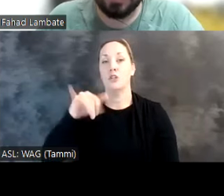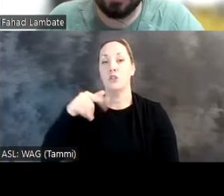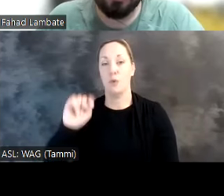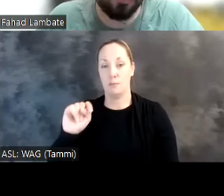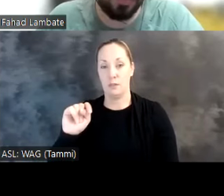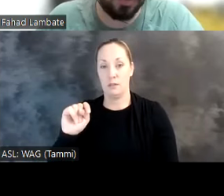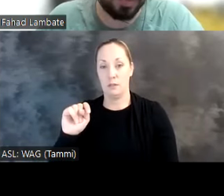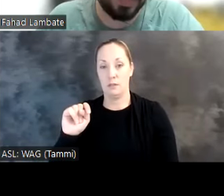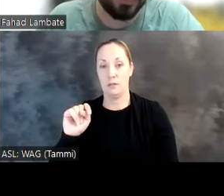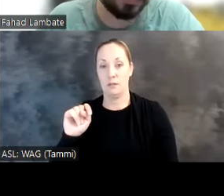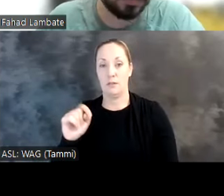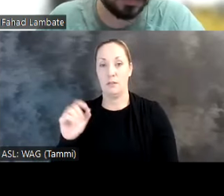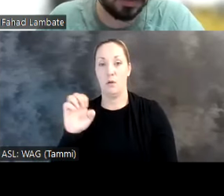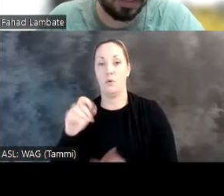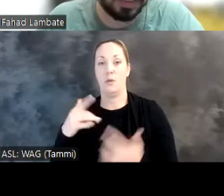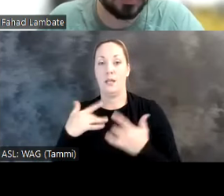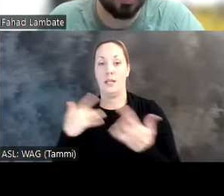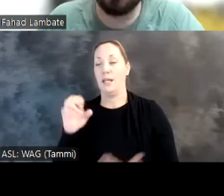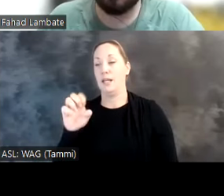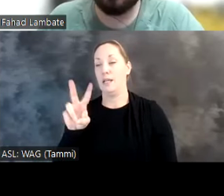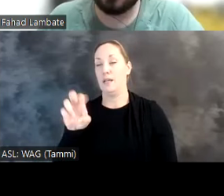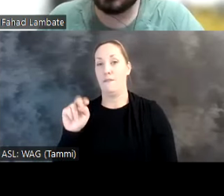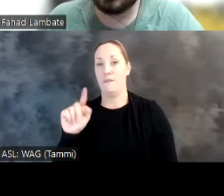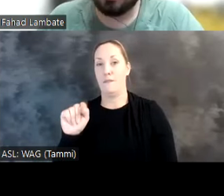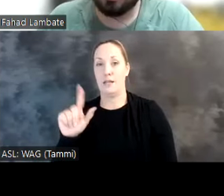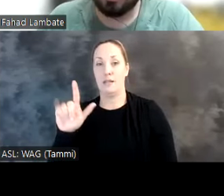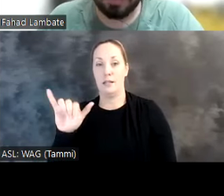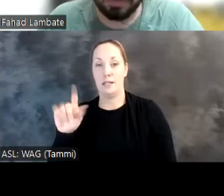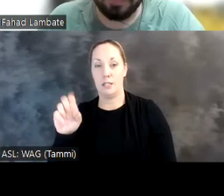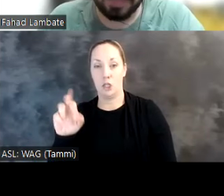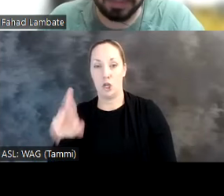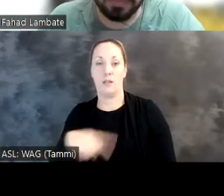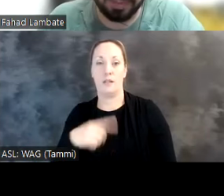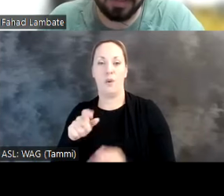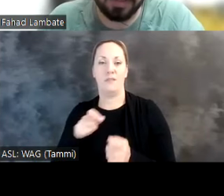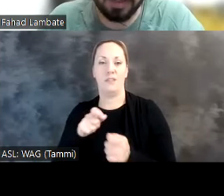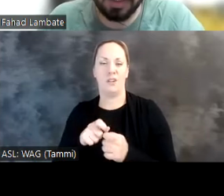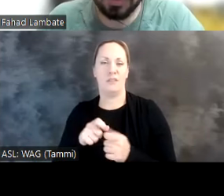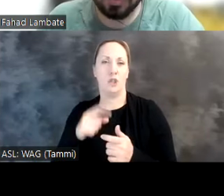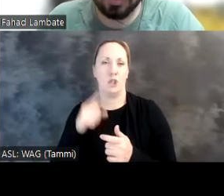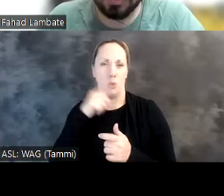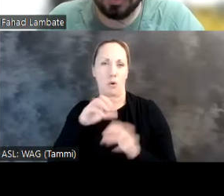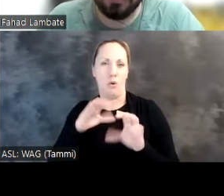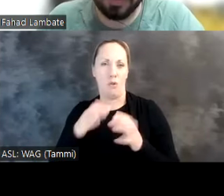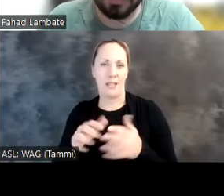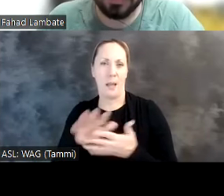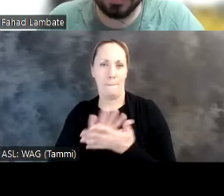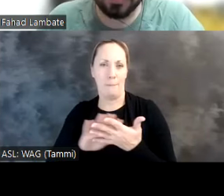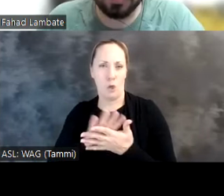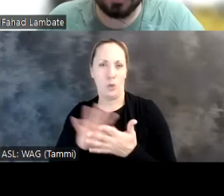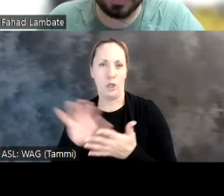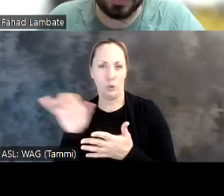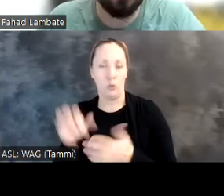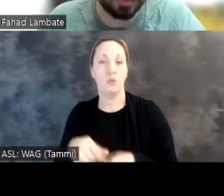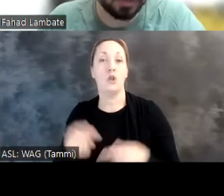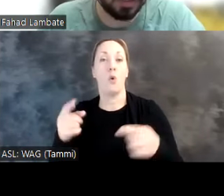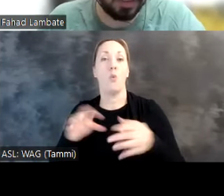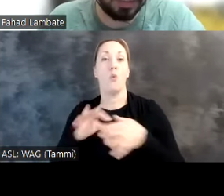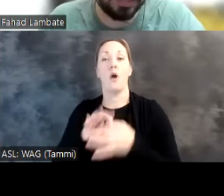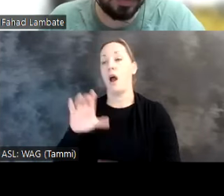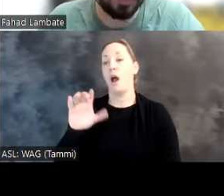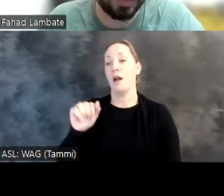by removing or adding certain class on focus or on blur events as well. So when it comes to